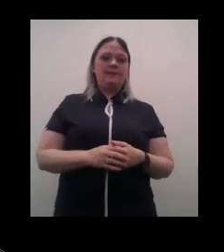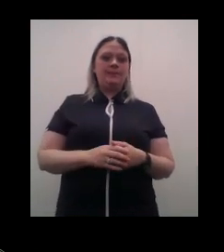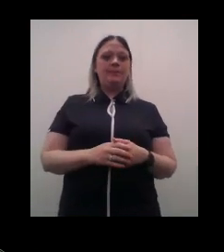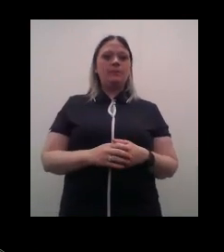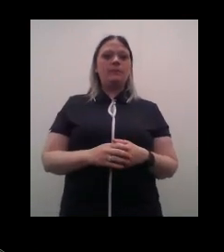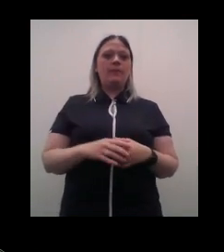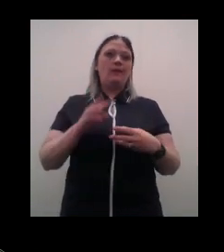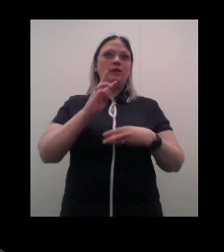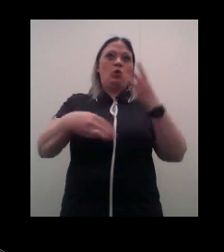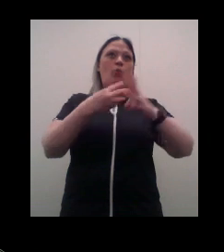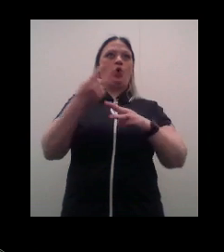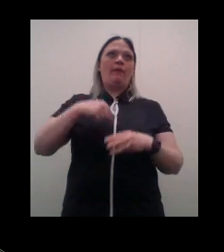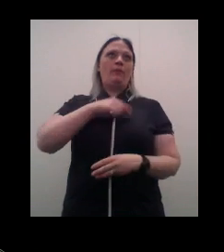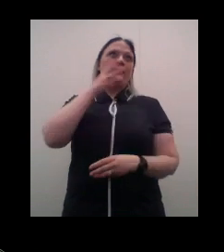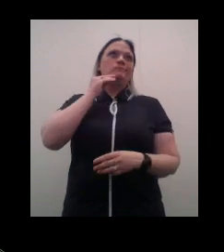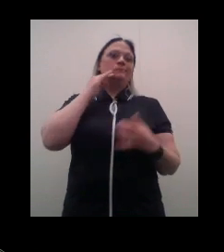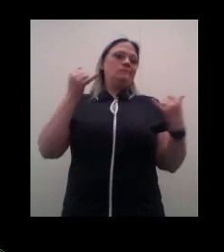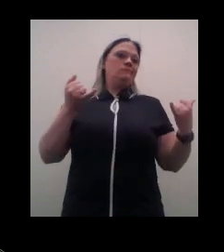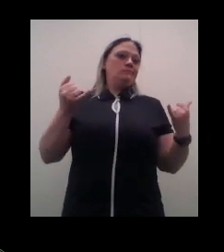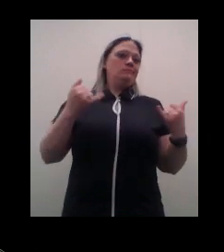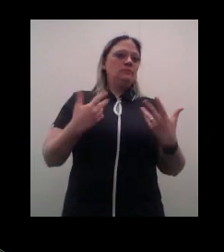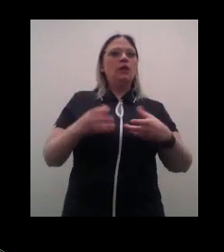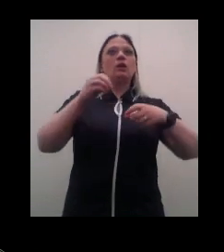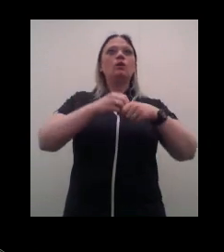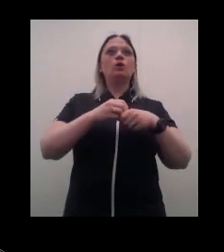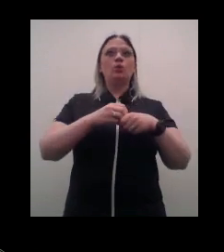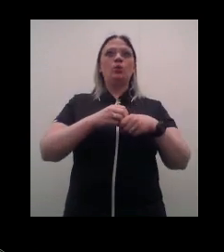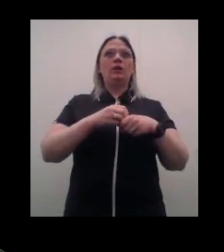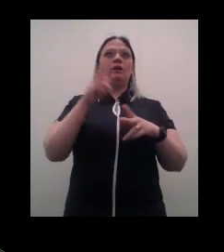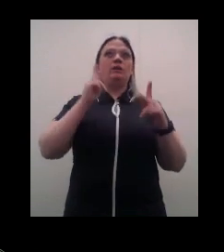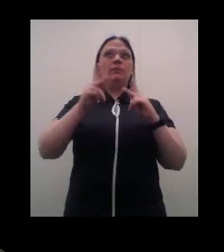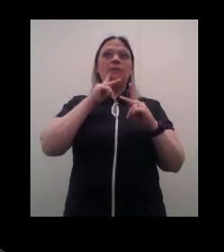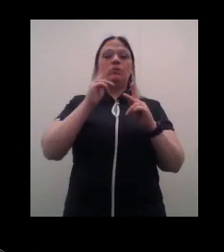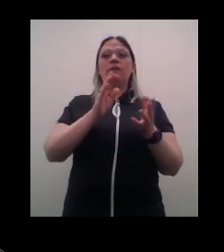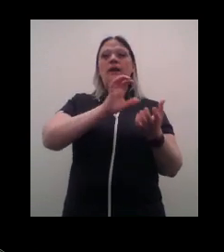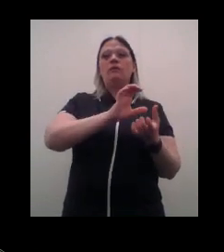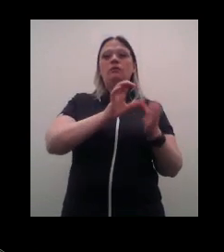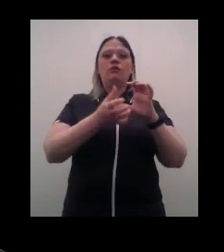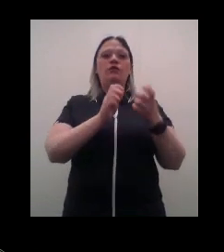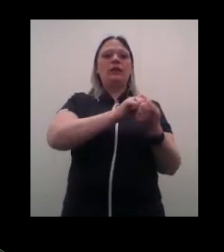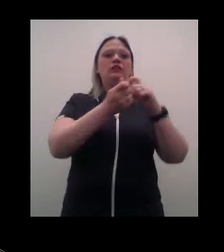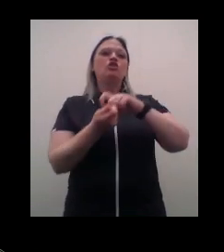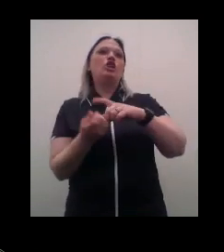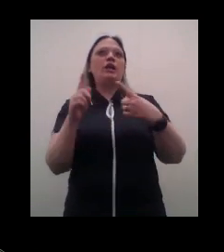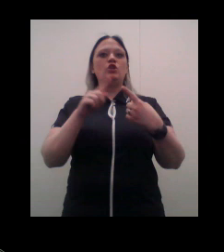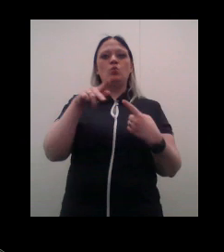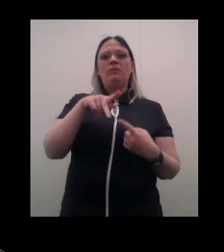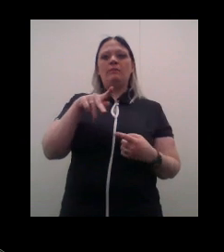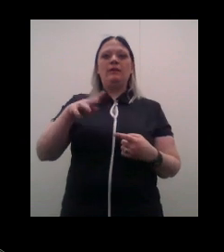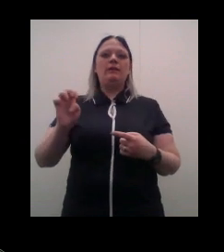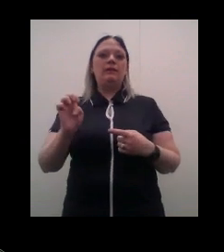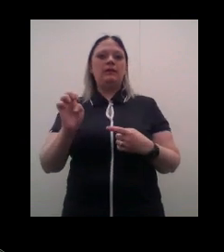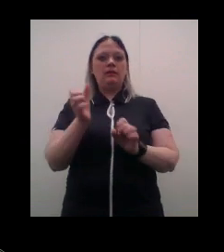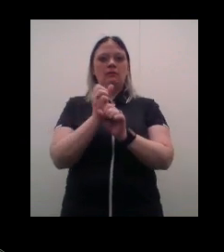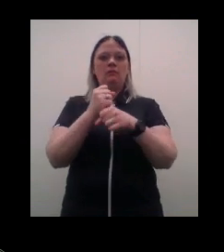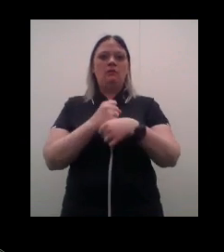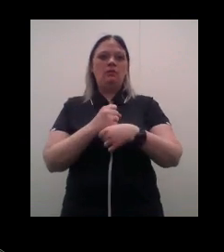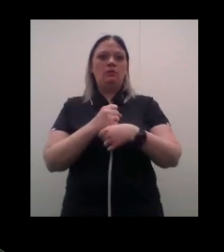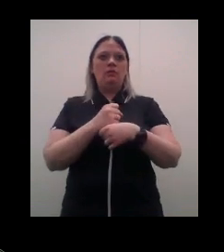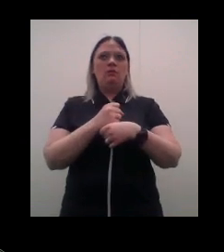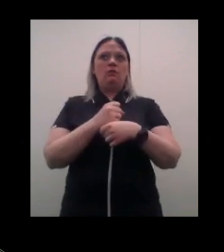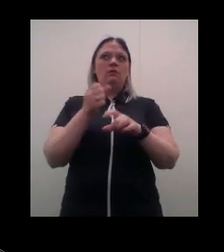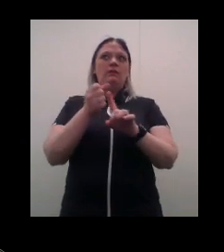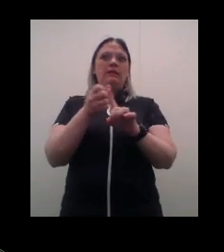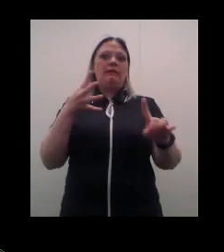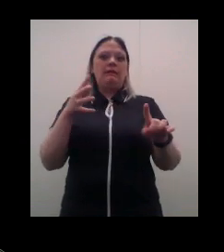world that we're in, including those that are converting to a PPE production or increasing pre-PPE production, expanding distribution